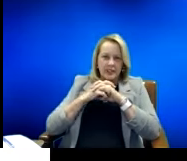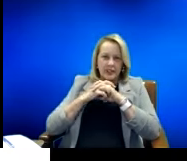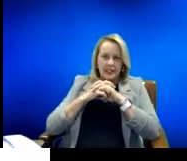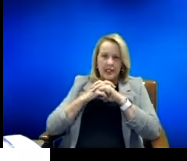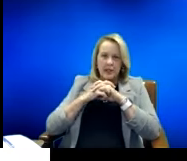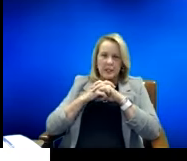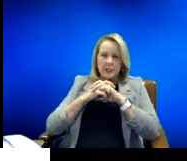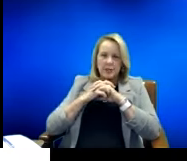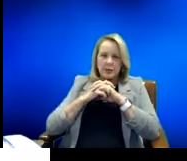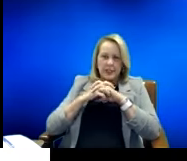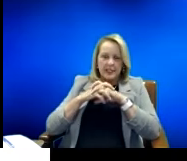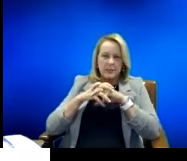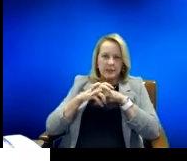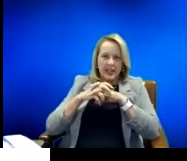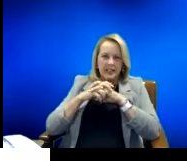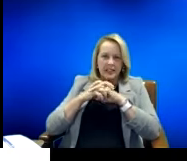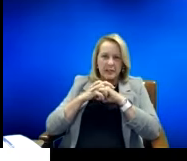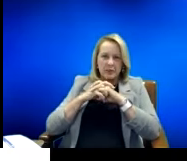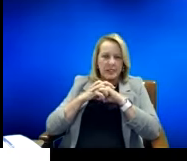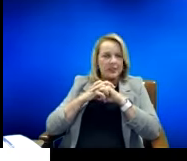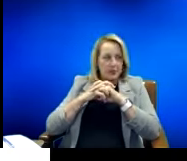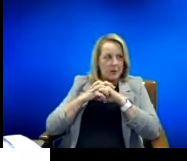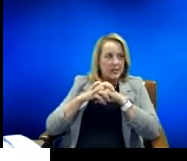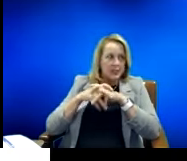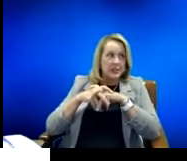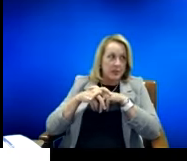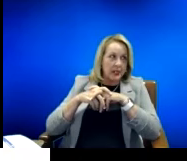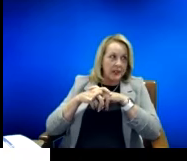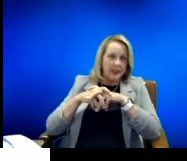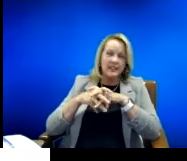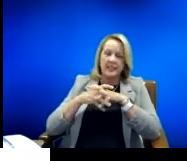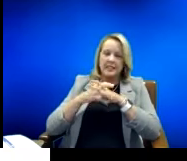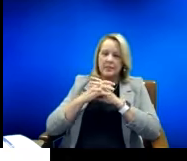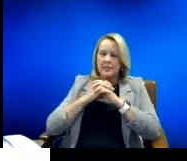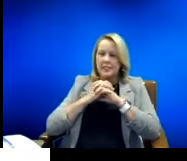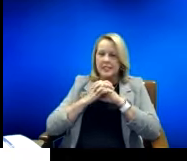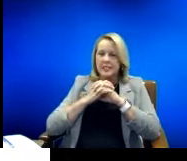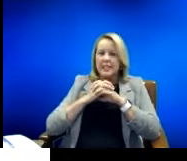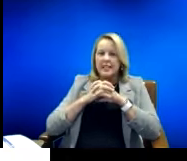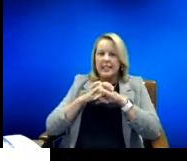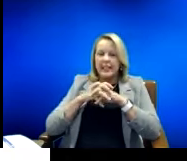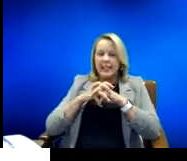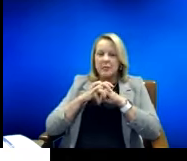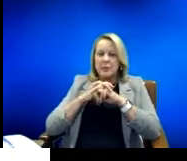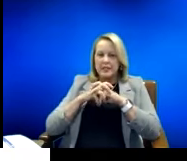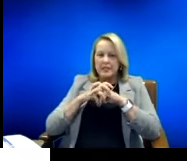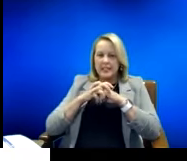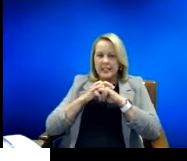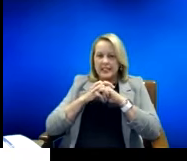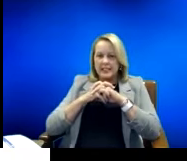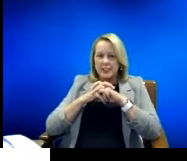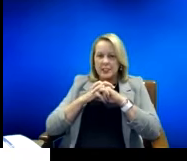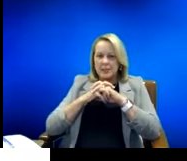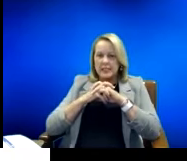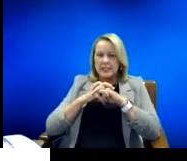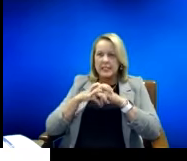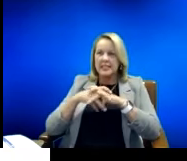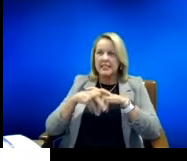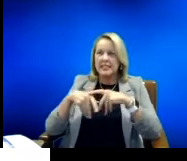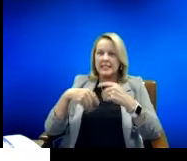too long ago, and she really provided some good information comparing the differences. And one of the things that